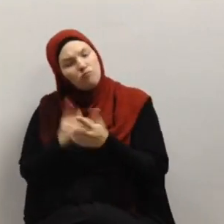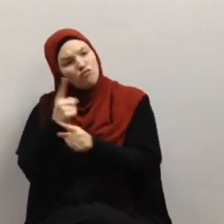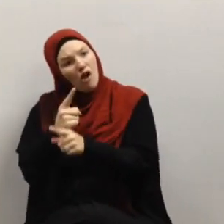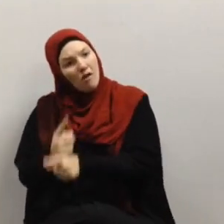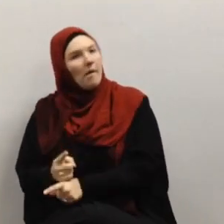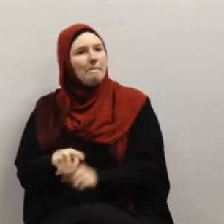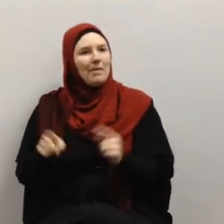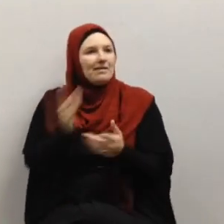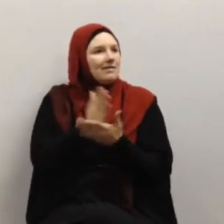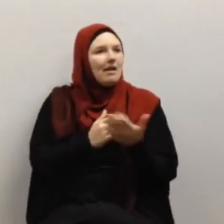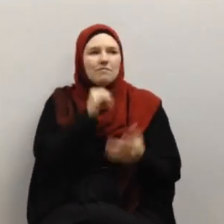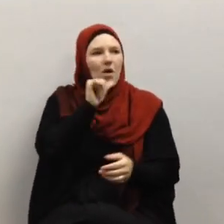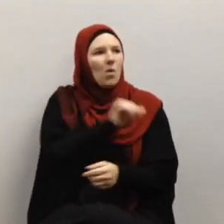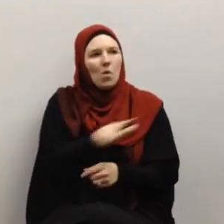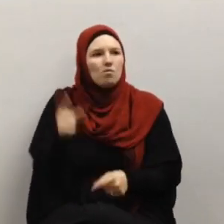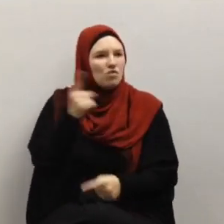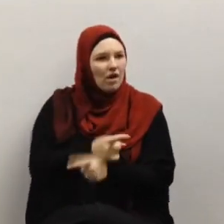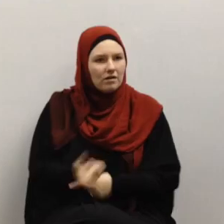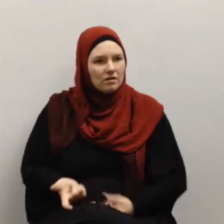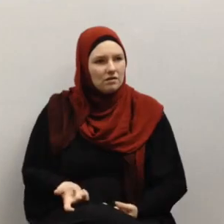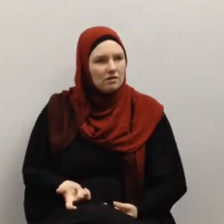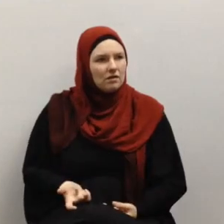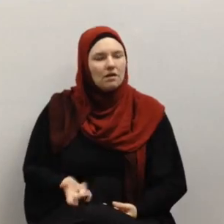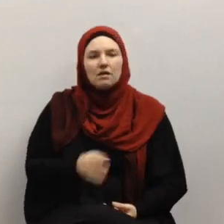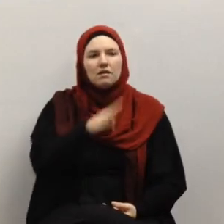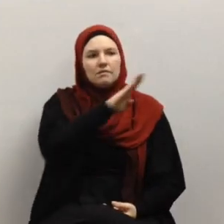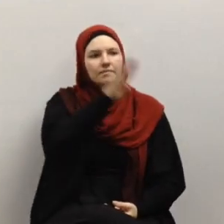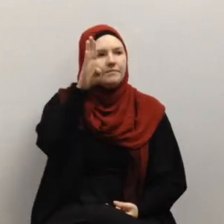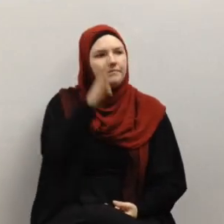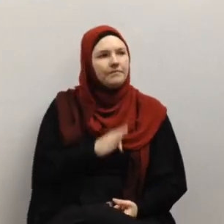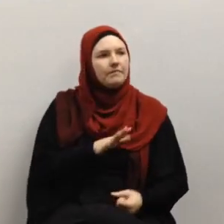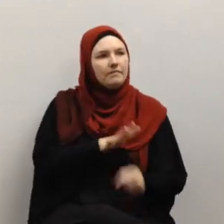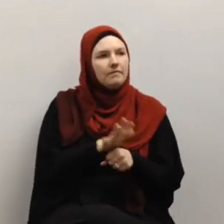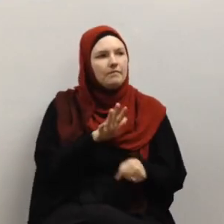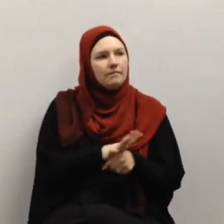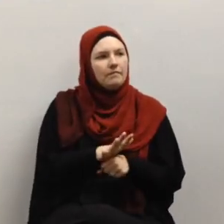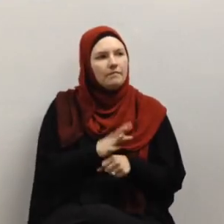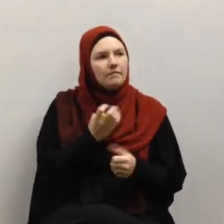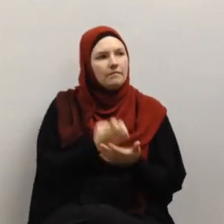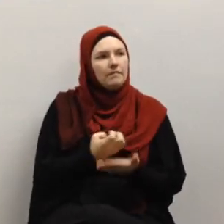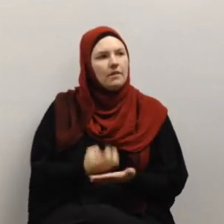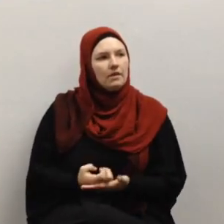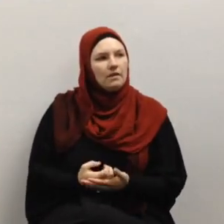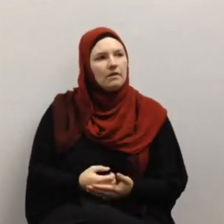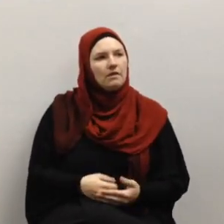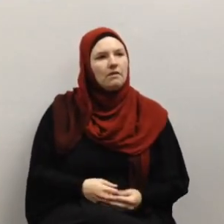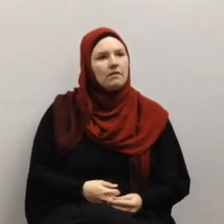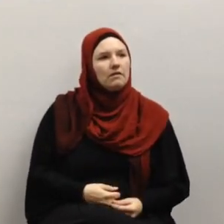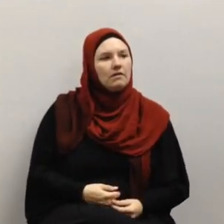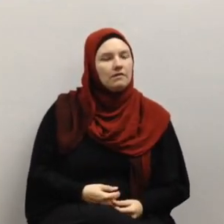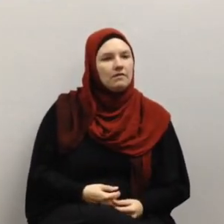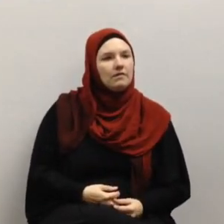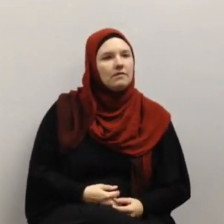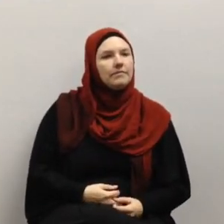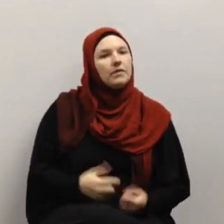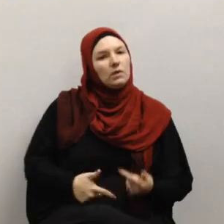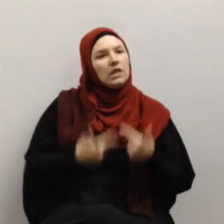enough. It is never enough. And the evidence is what we live through as an